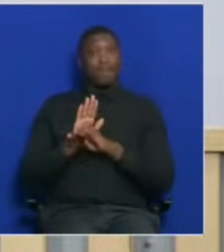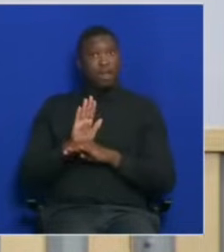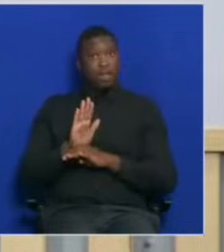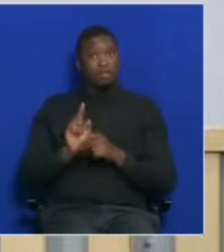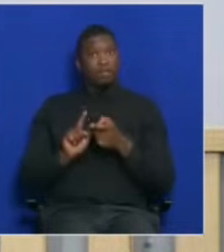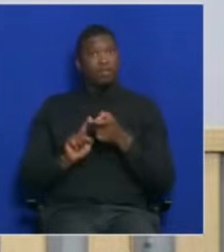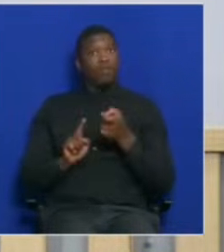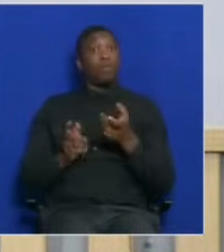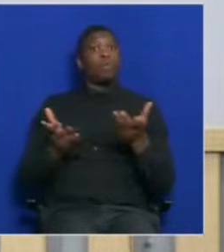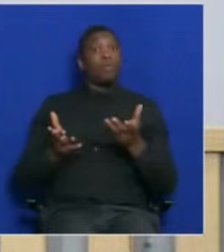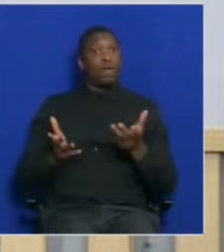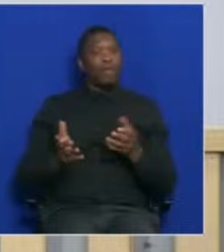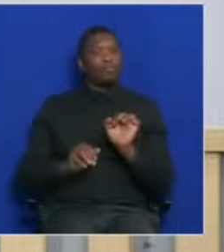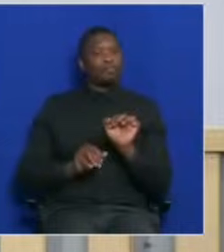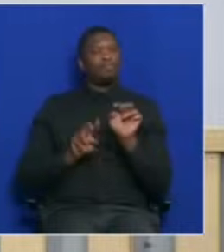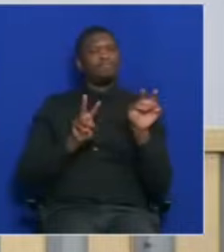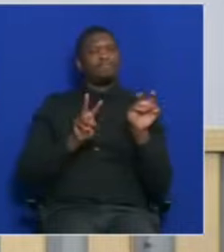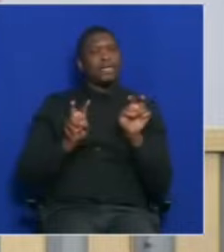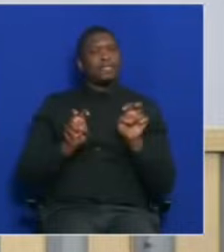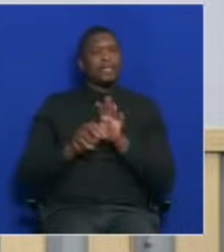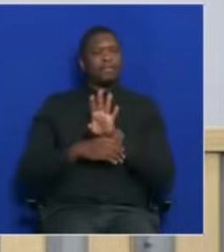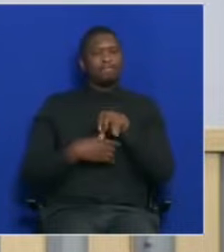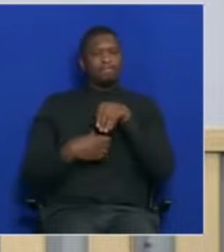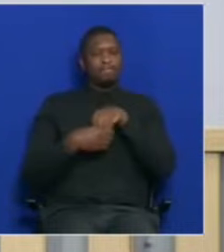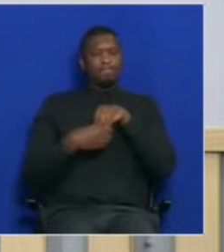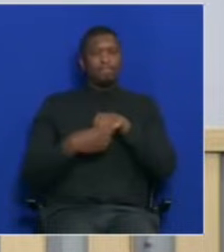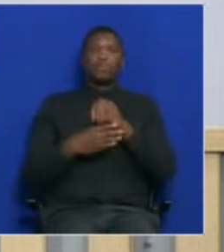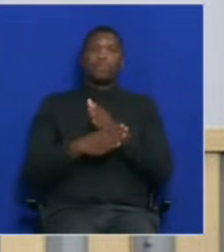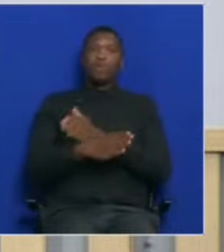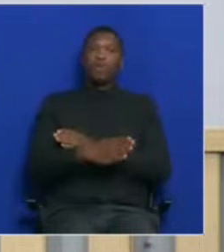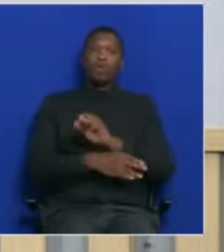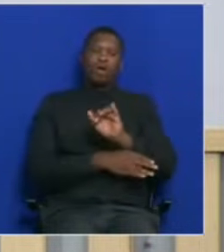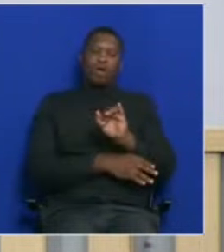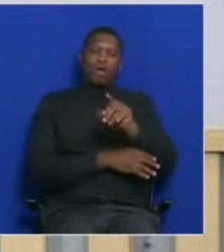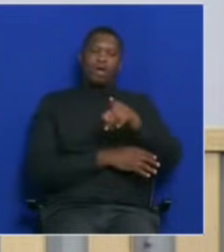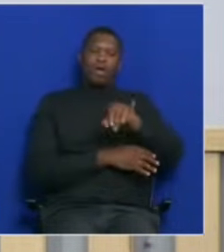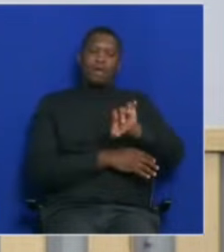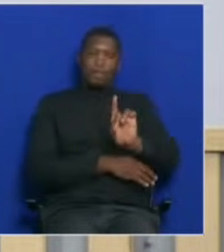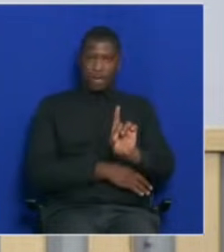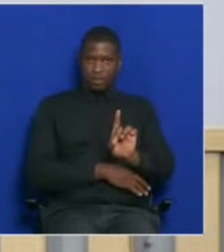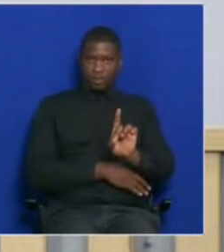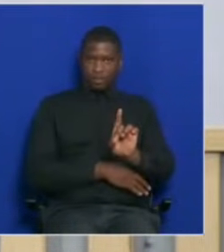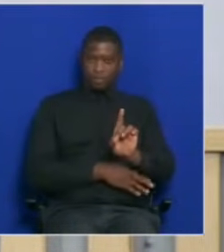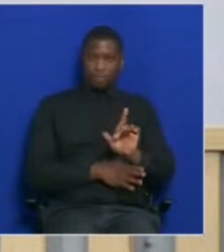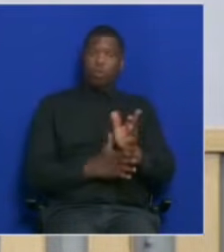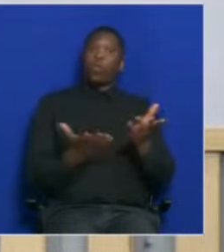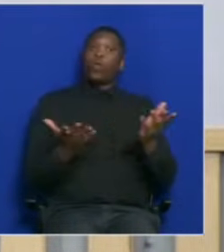were in IPID and were dealt with at Zondo.